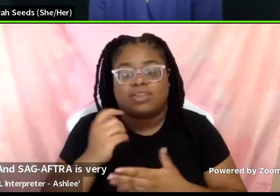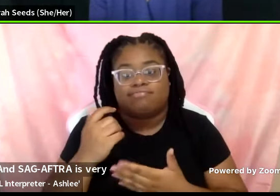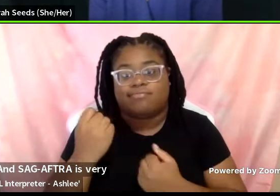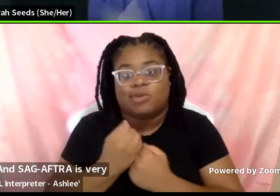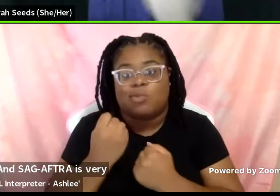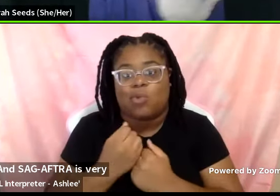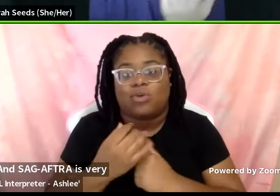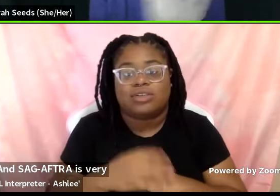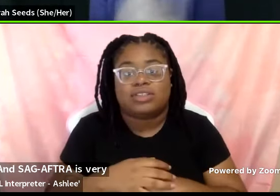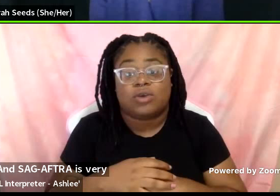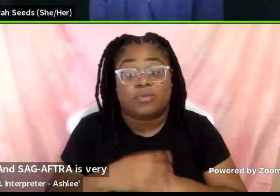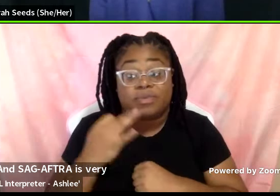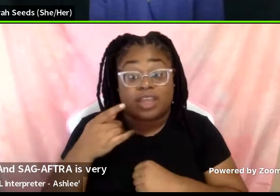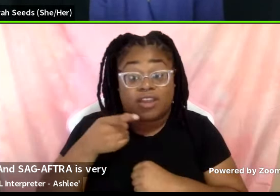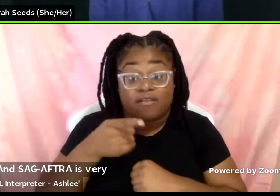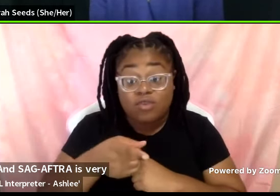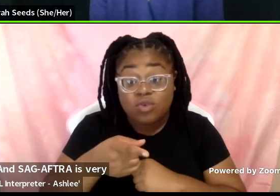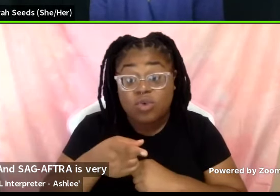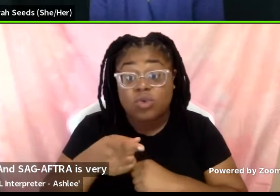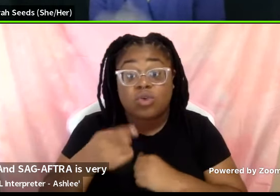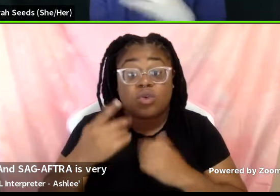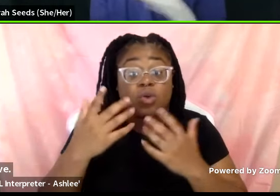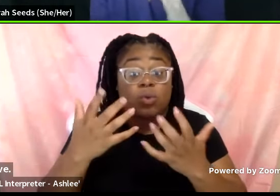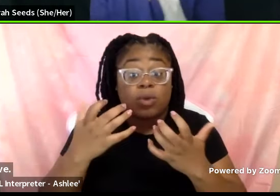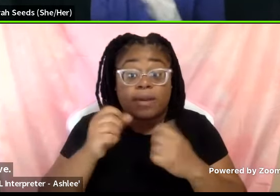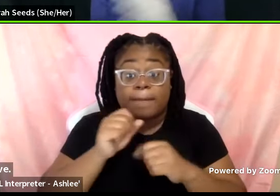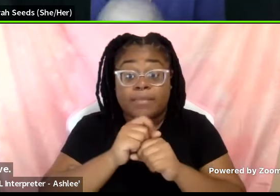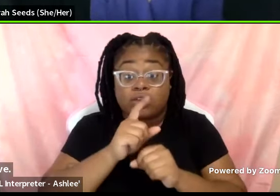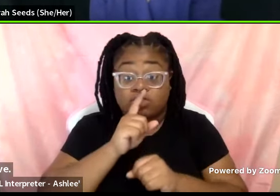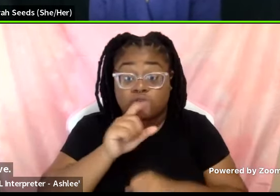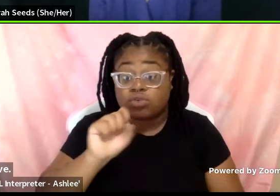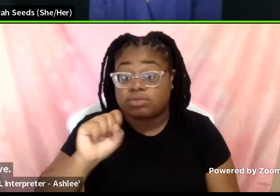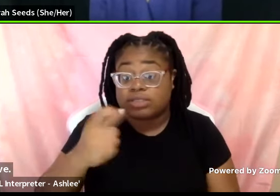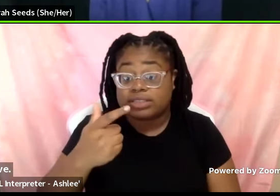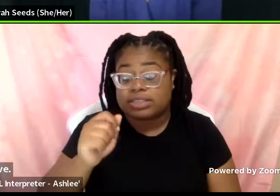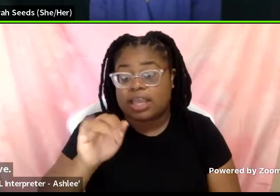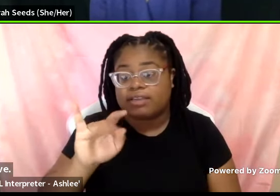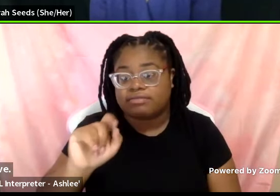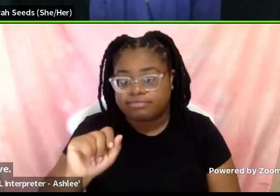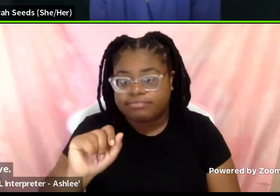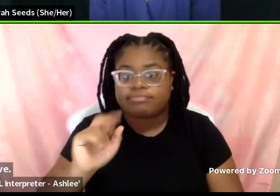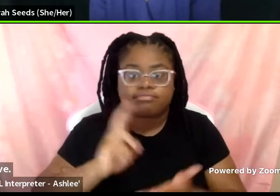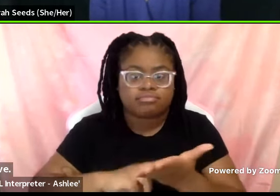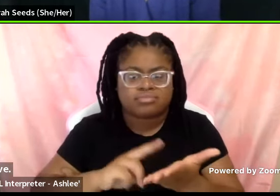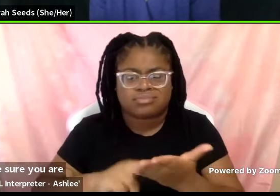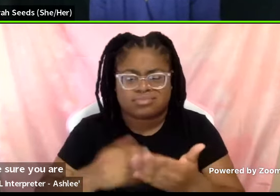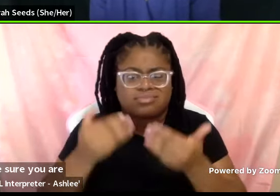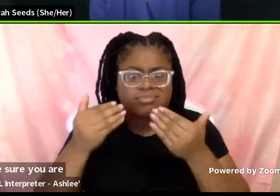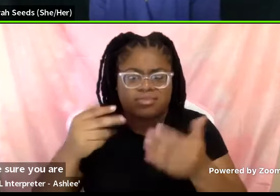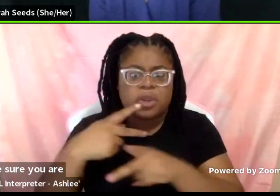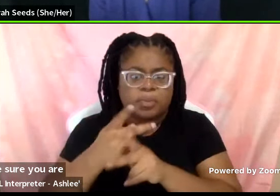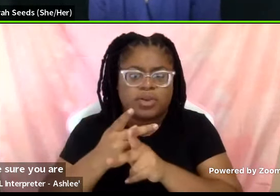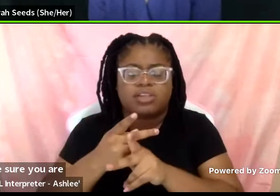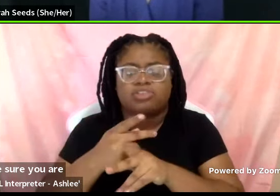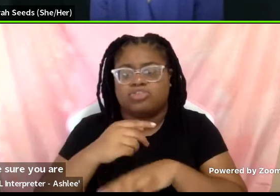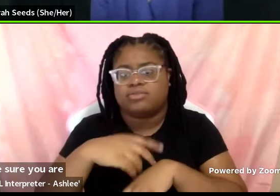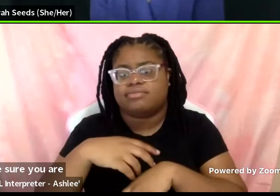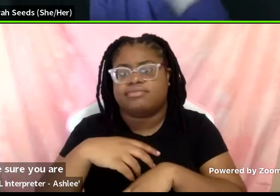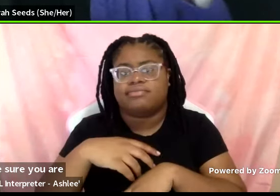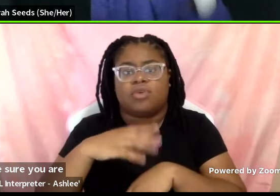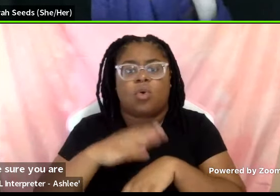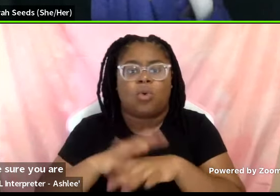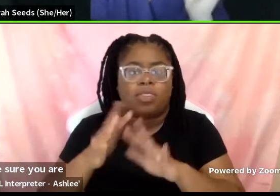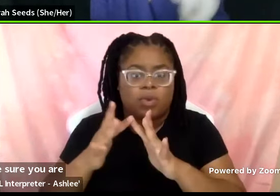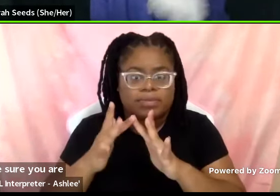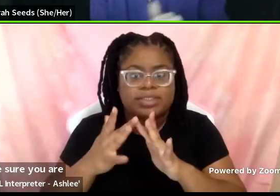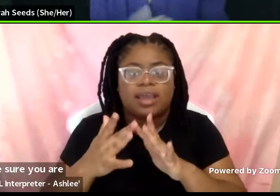guys want to make sure you're SAG signatories, it takes no time at all. And you can do it from the production center on the SAG-AFTRA website. Highly recommend. And they